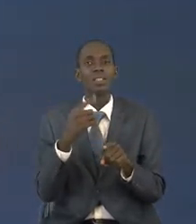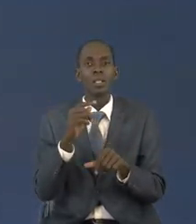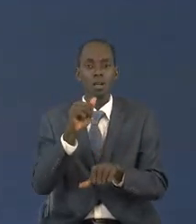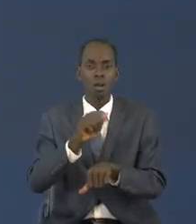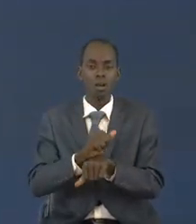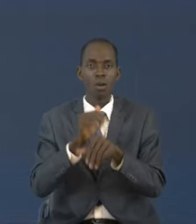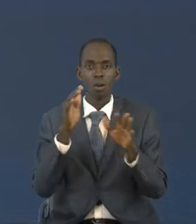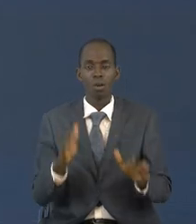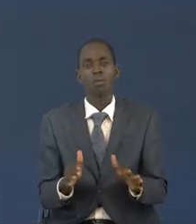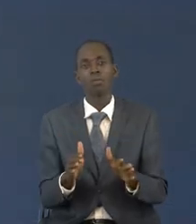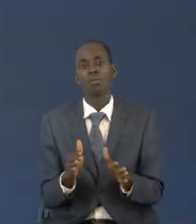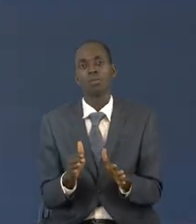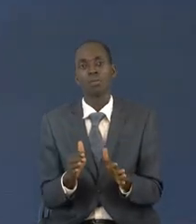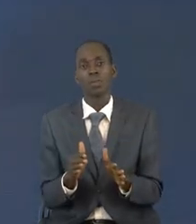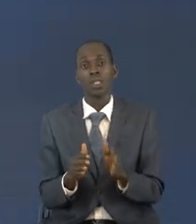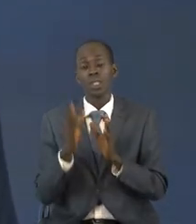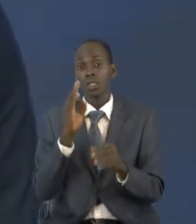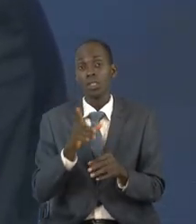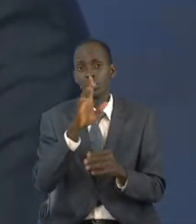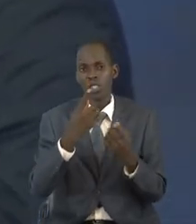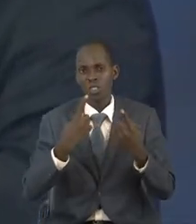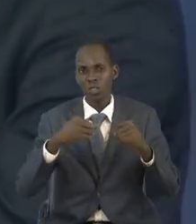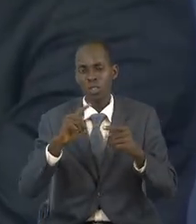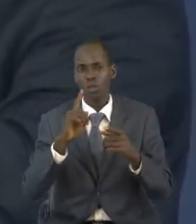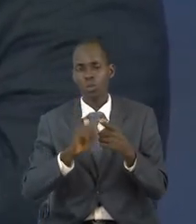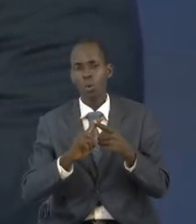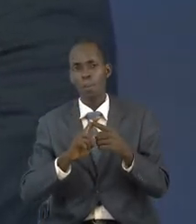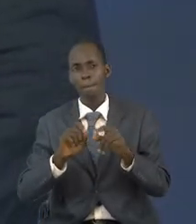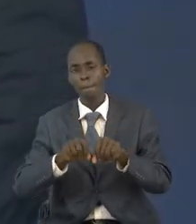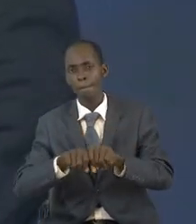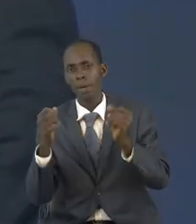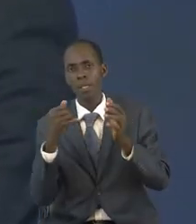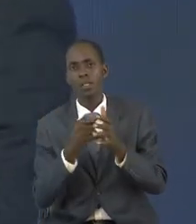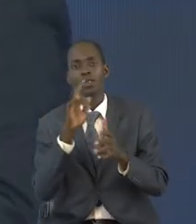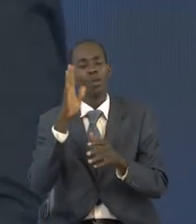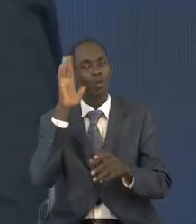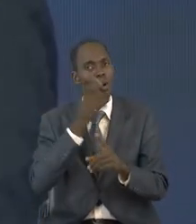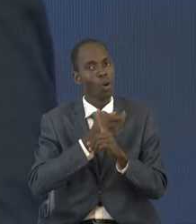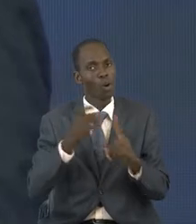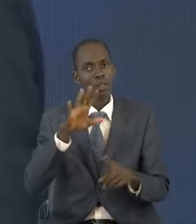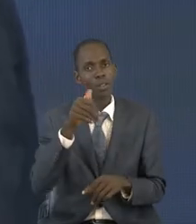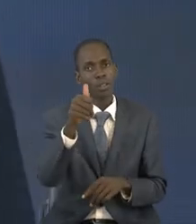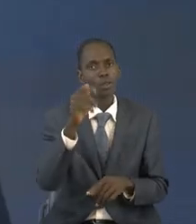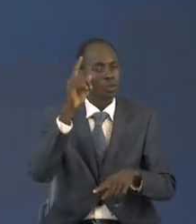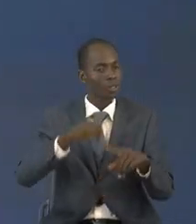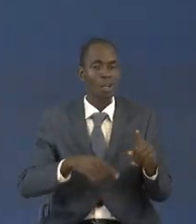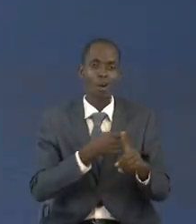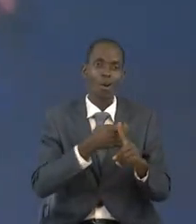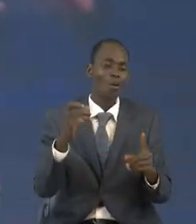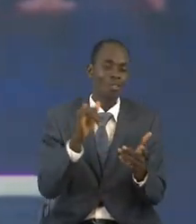Gibraltar. If you try to punch it, you hurt yourself. You cannot hurt that